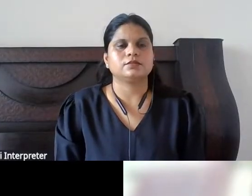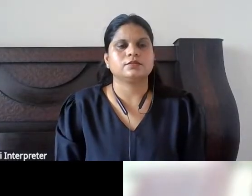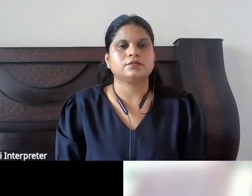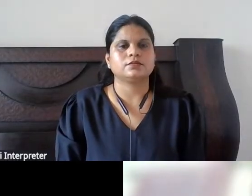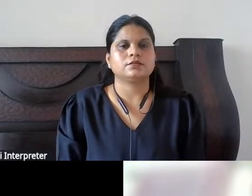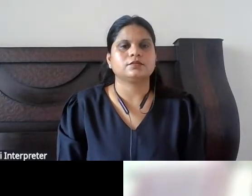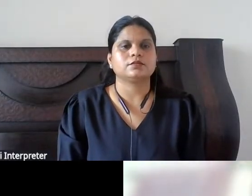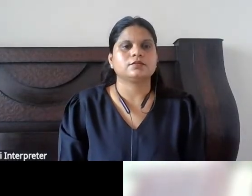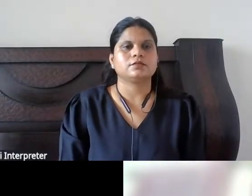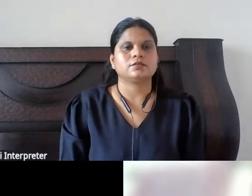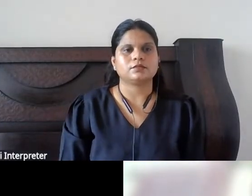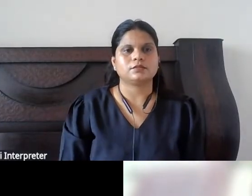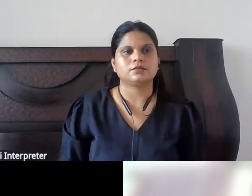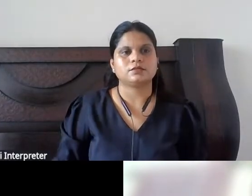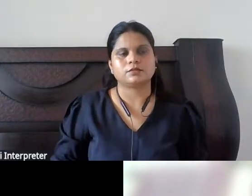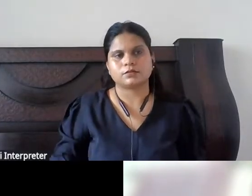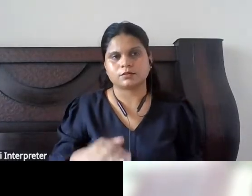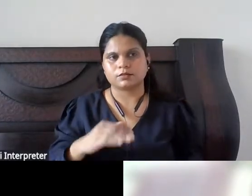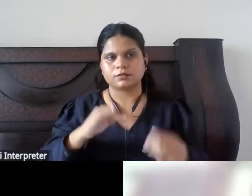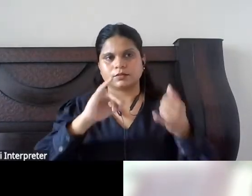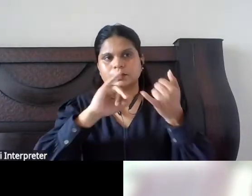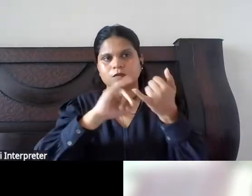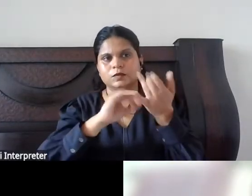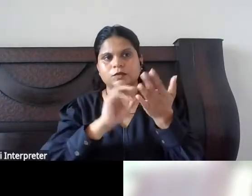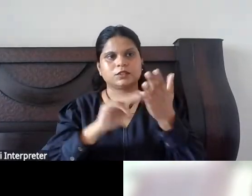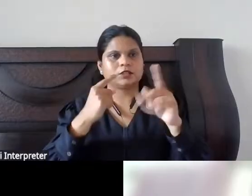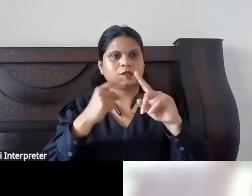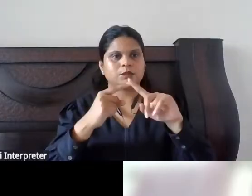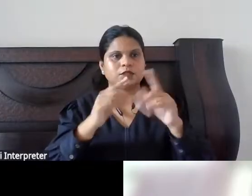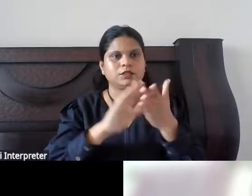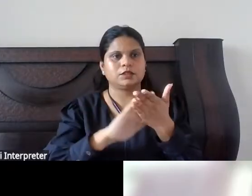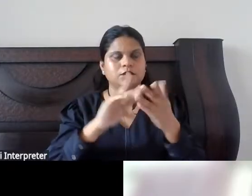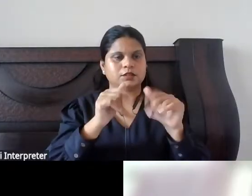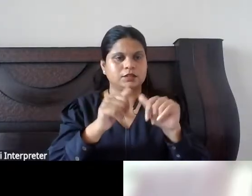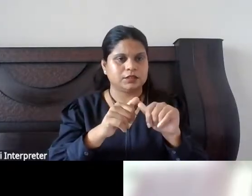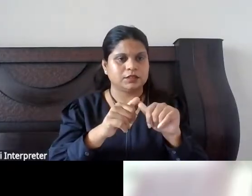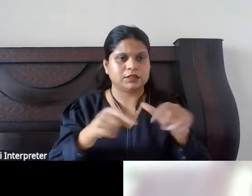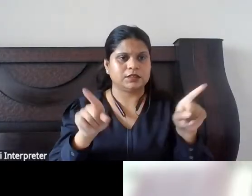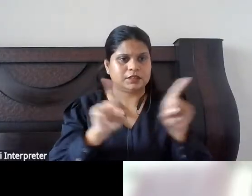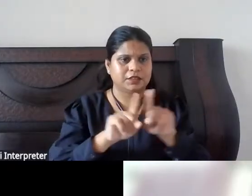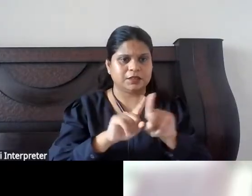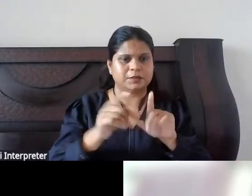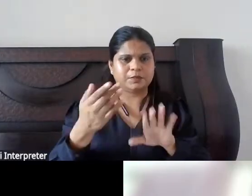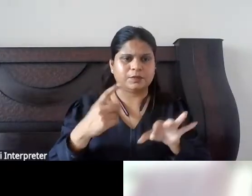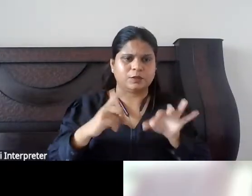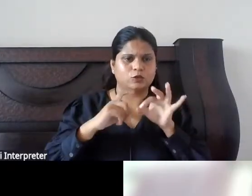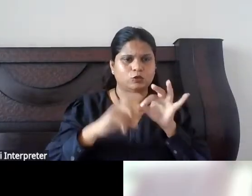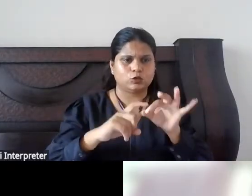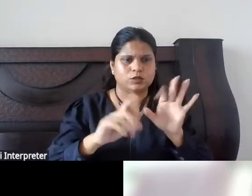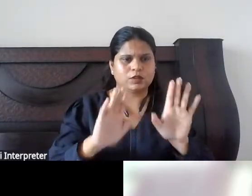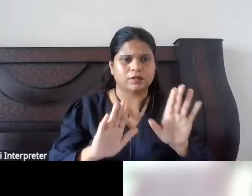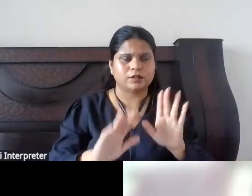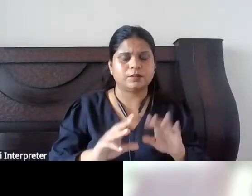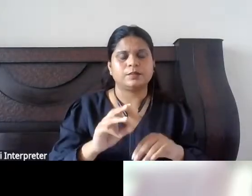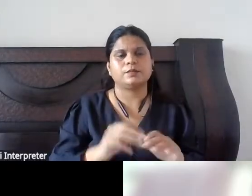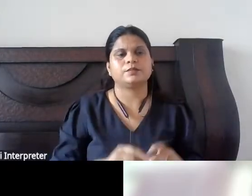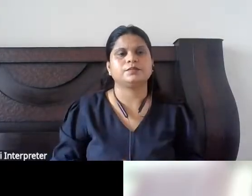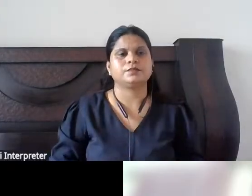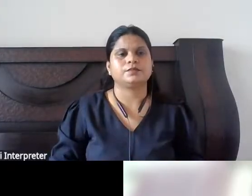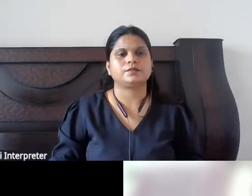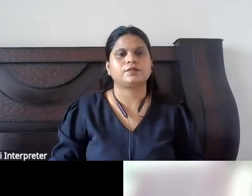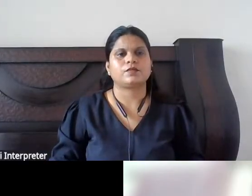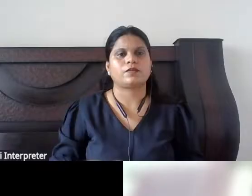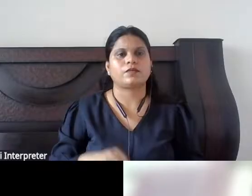Hi, this is Sharmishta. Adding on to the same anxiety which has been going on in past three questions, I have a very fundamental